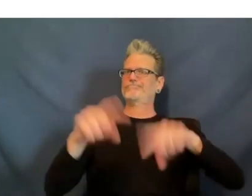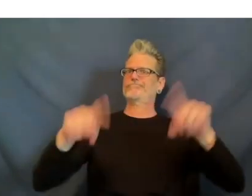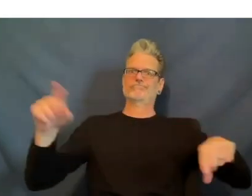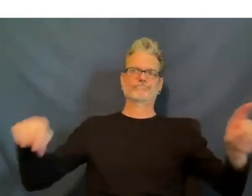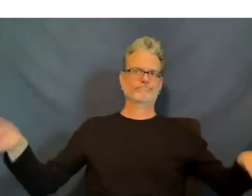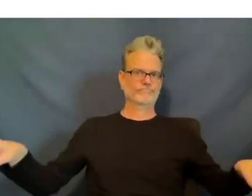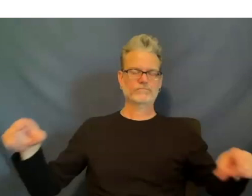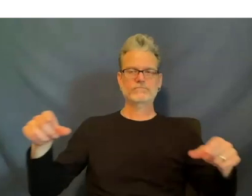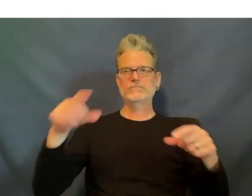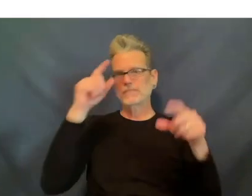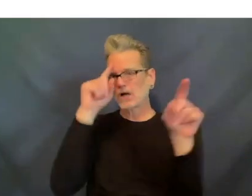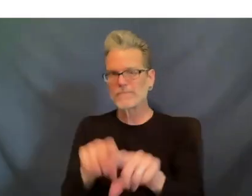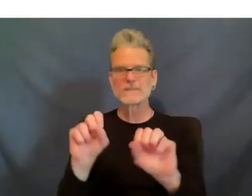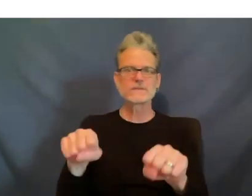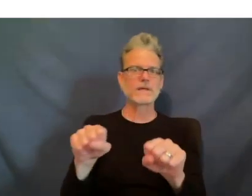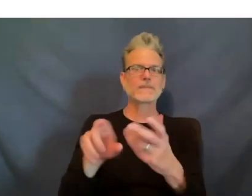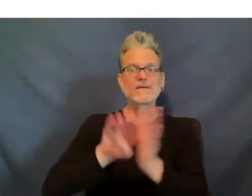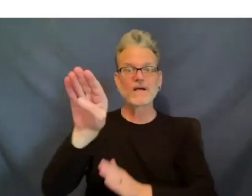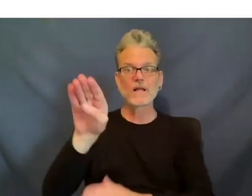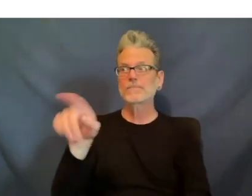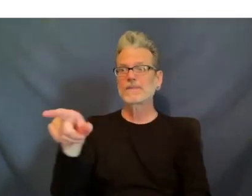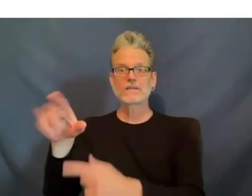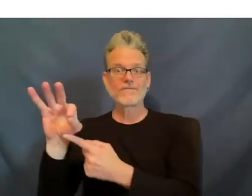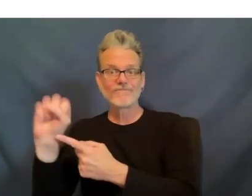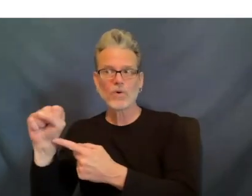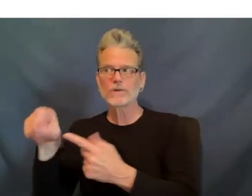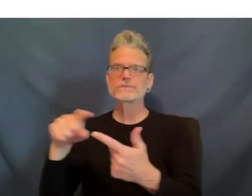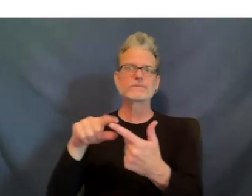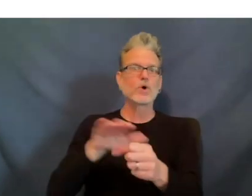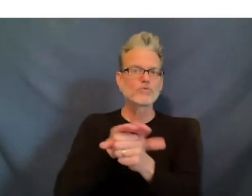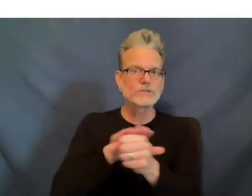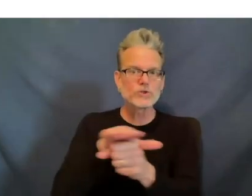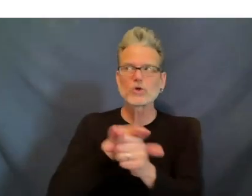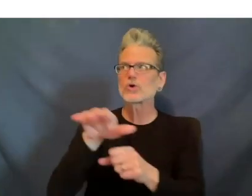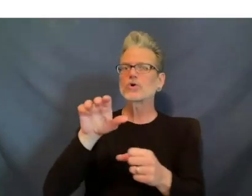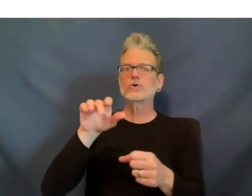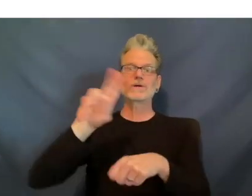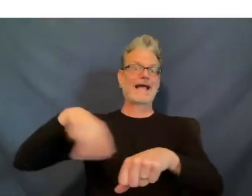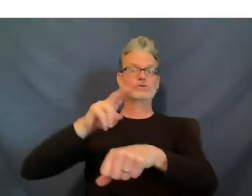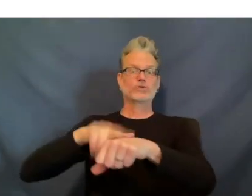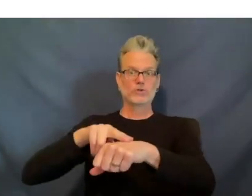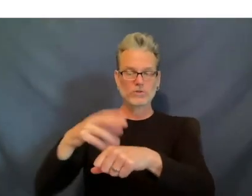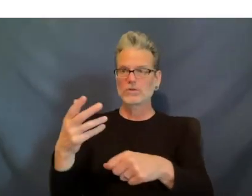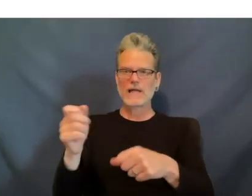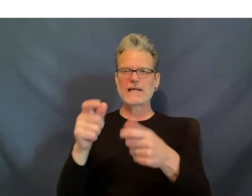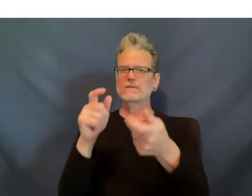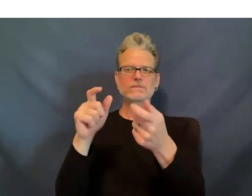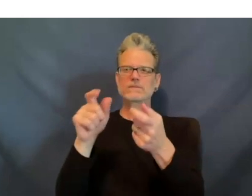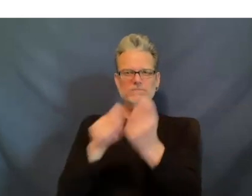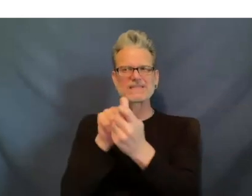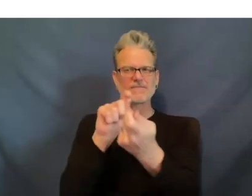can be developed at the regional or national scale and tailored based on partner and Forest Service goals and